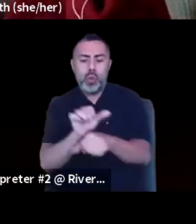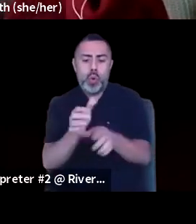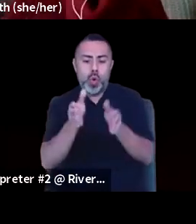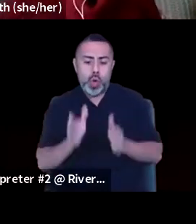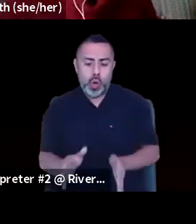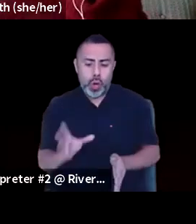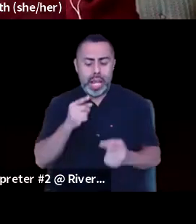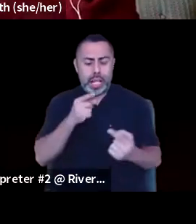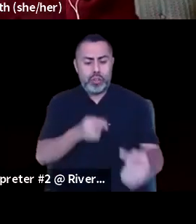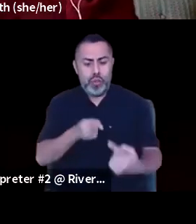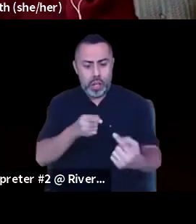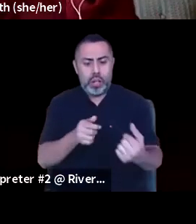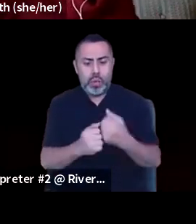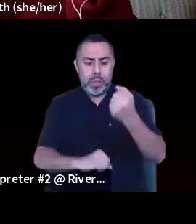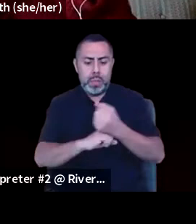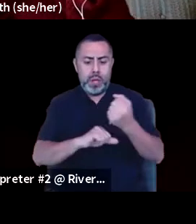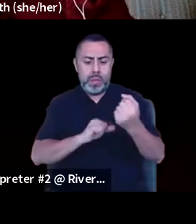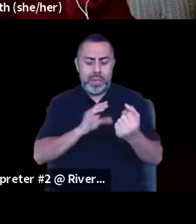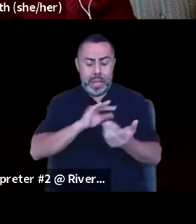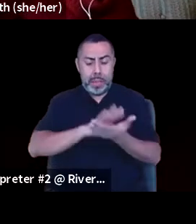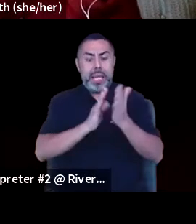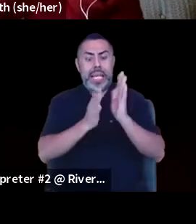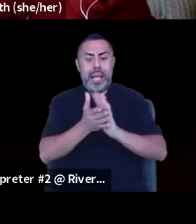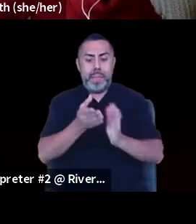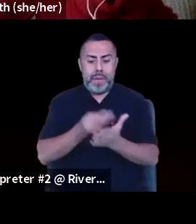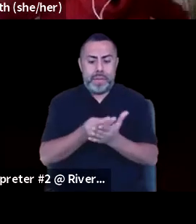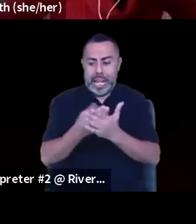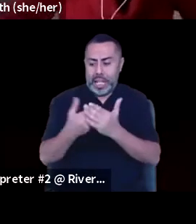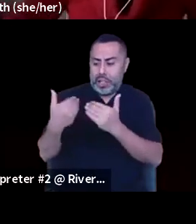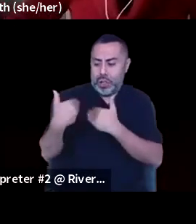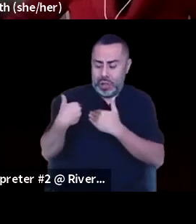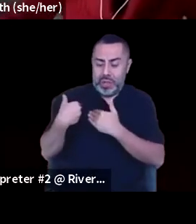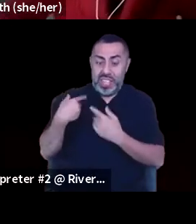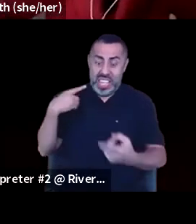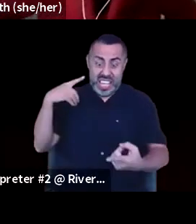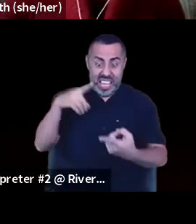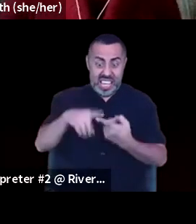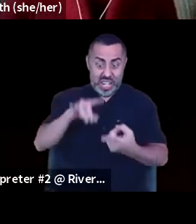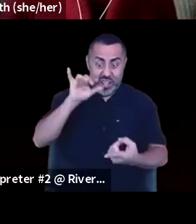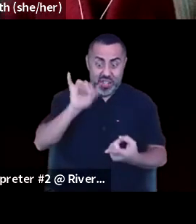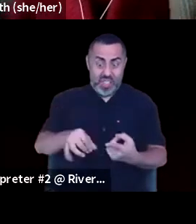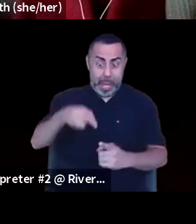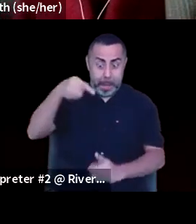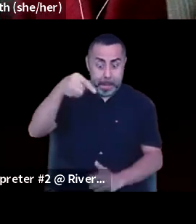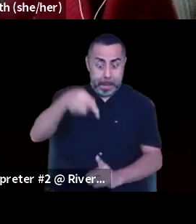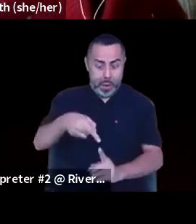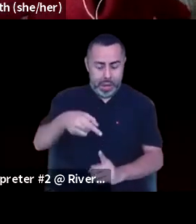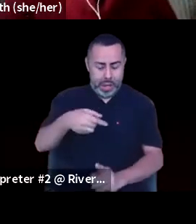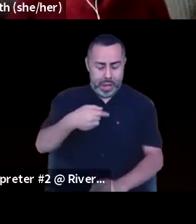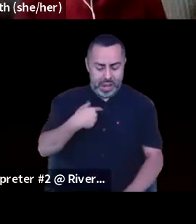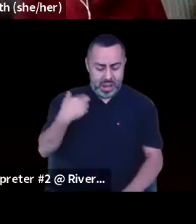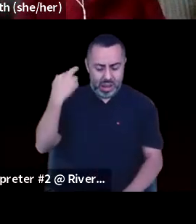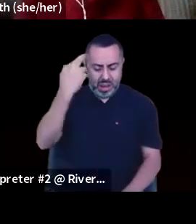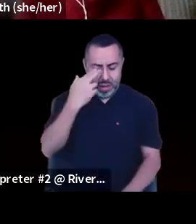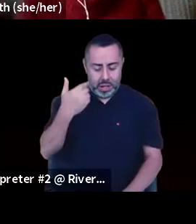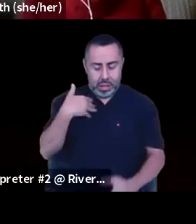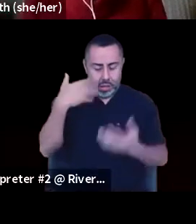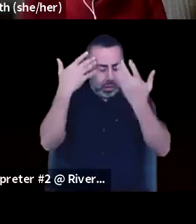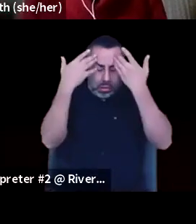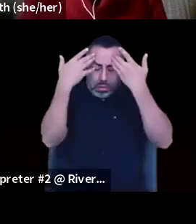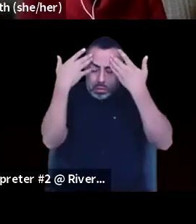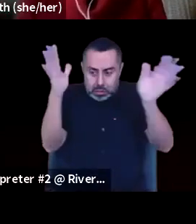financially responsible that I understood how much not knowing how money interacts with my